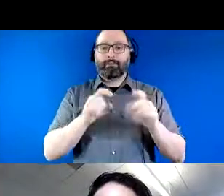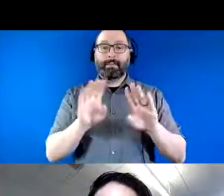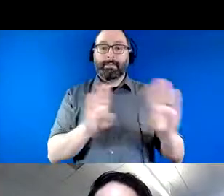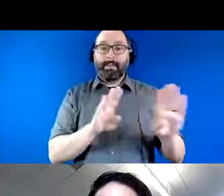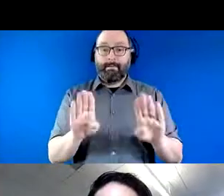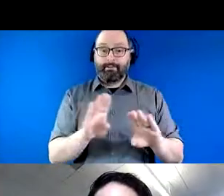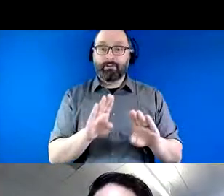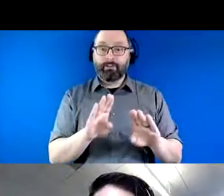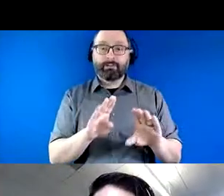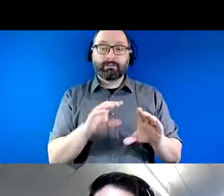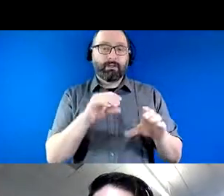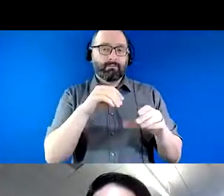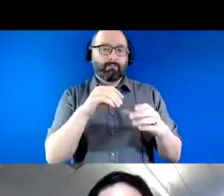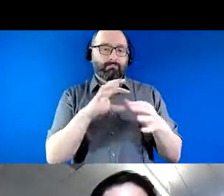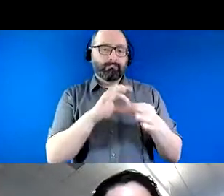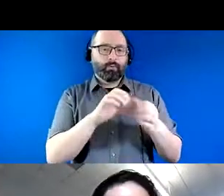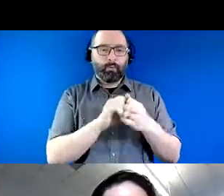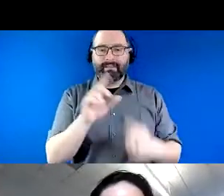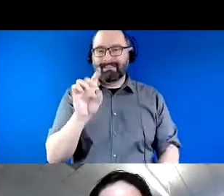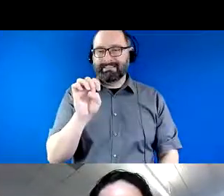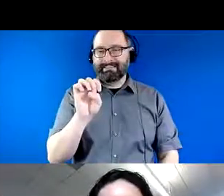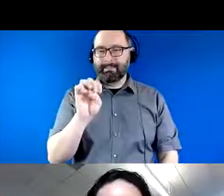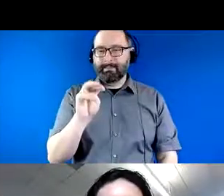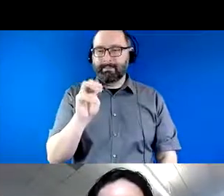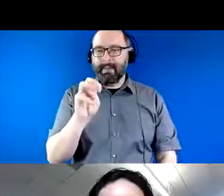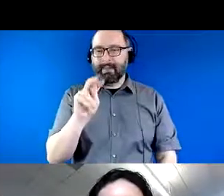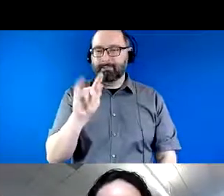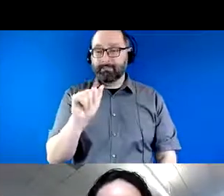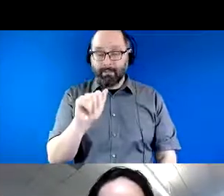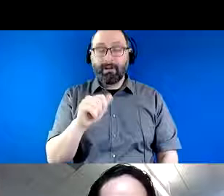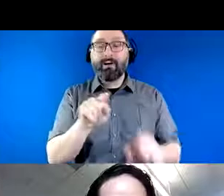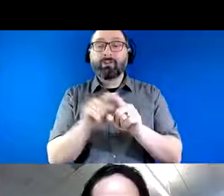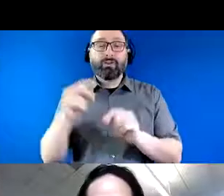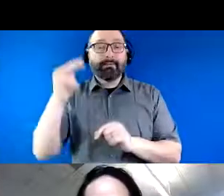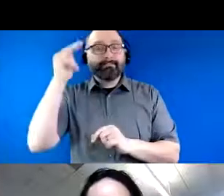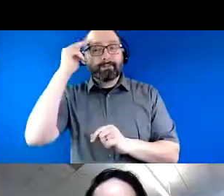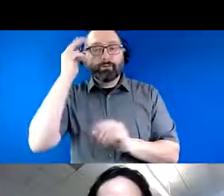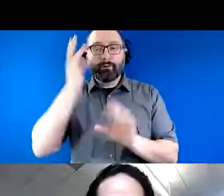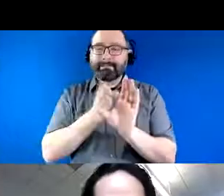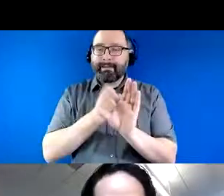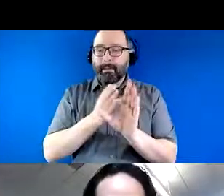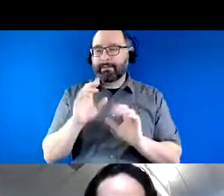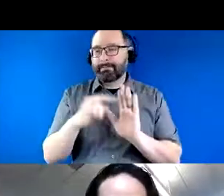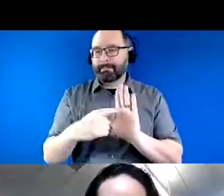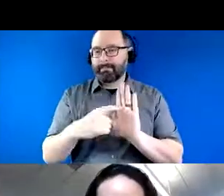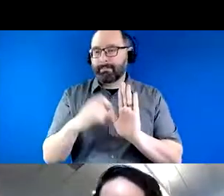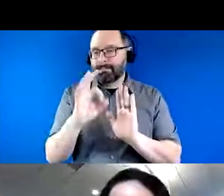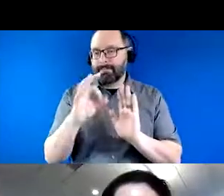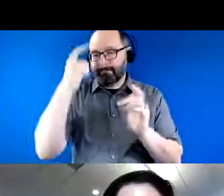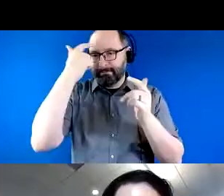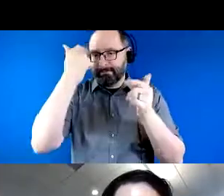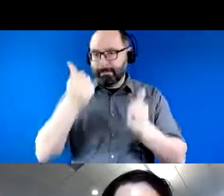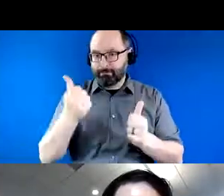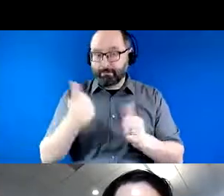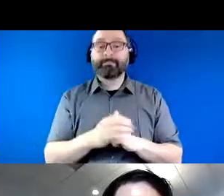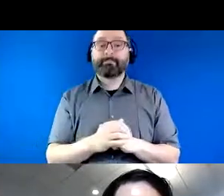behaviors in dementia. We also call them neuropsychiatric symptoms of dementia. And